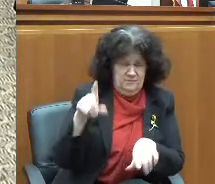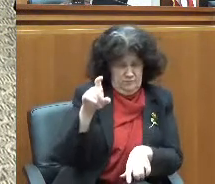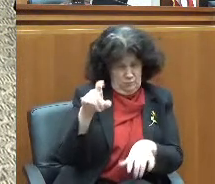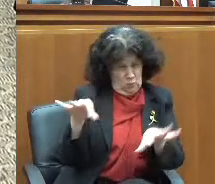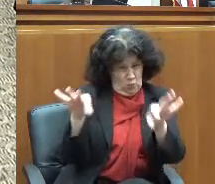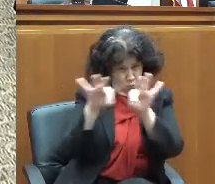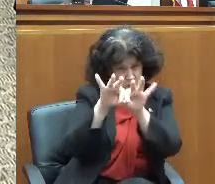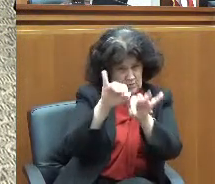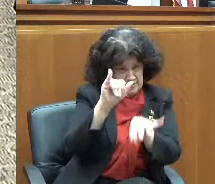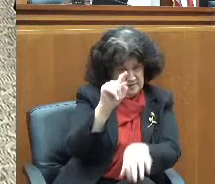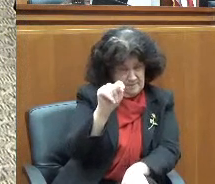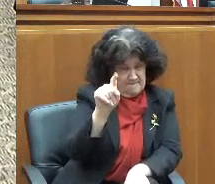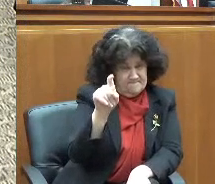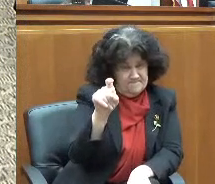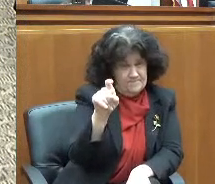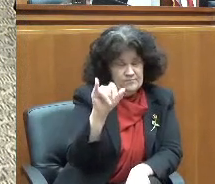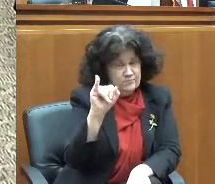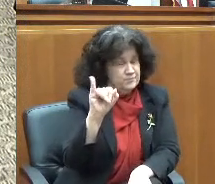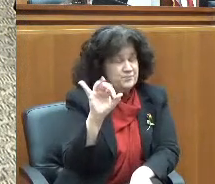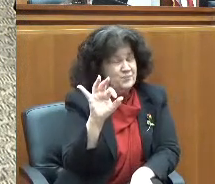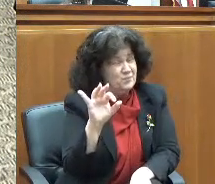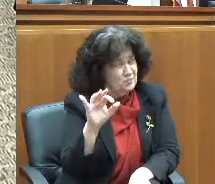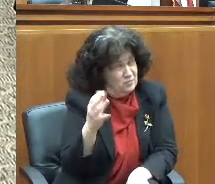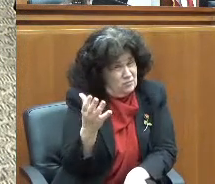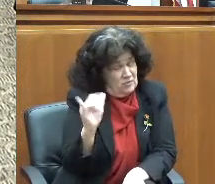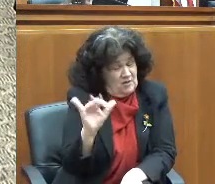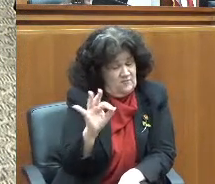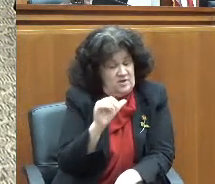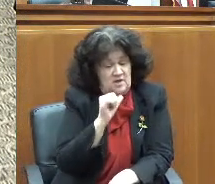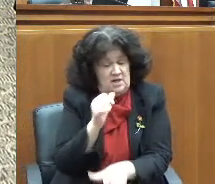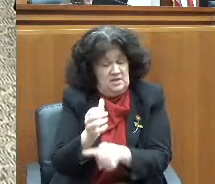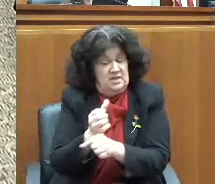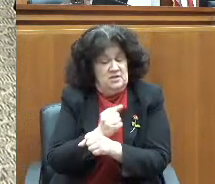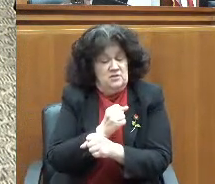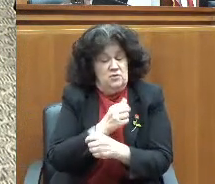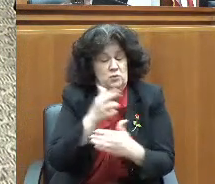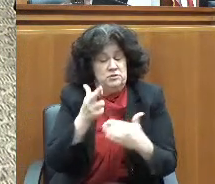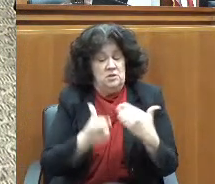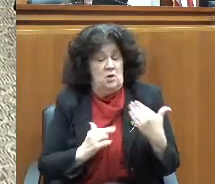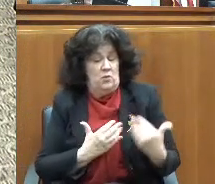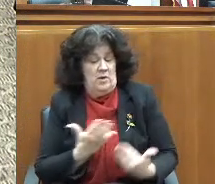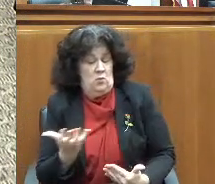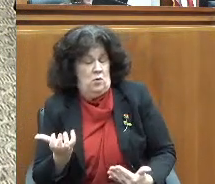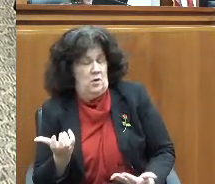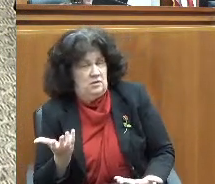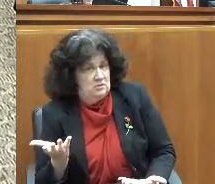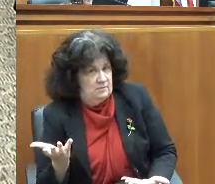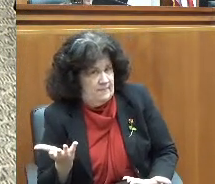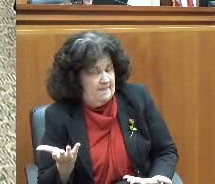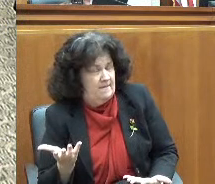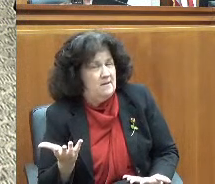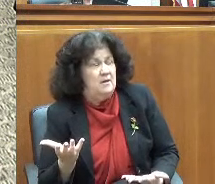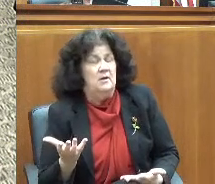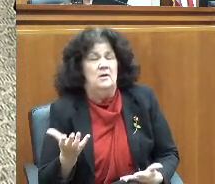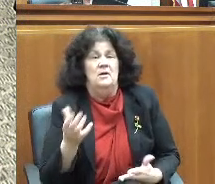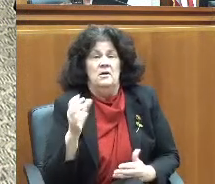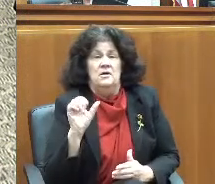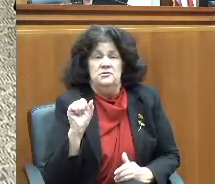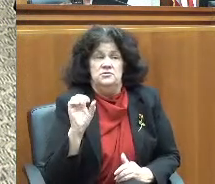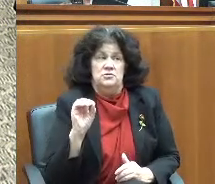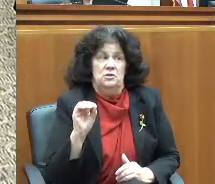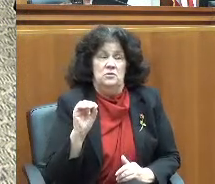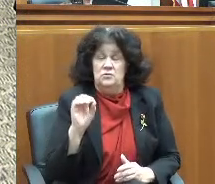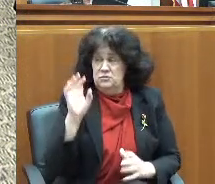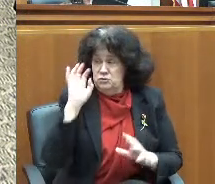the way we have if we're not getting the desired outcomes? So could we,